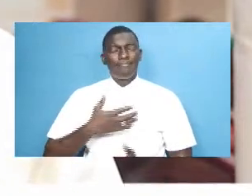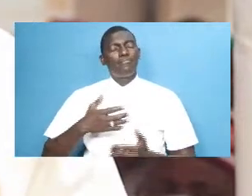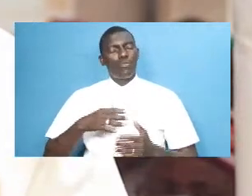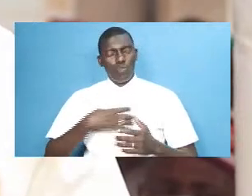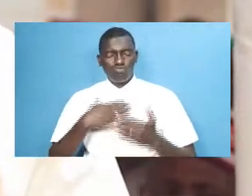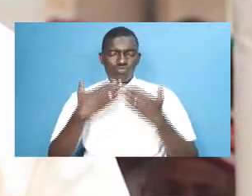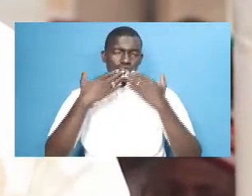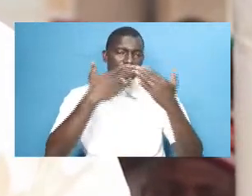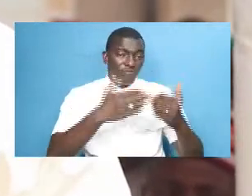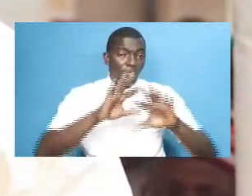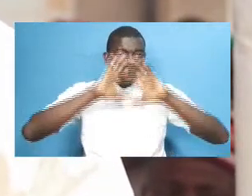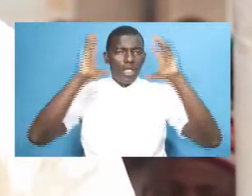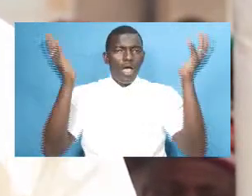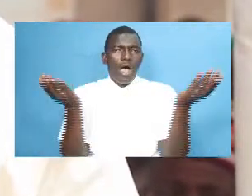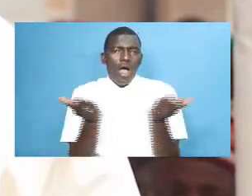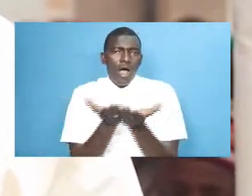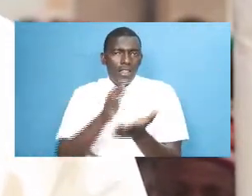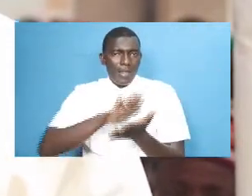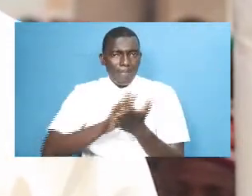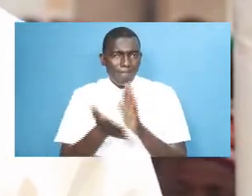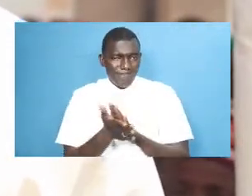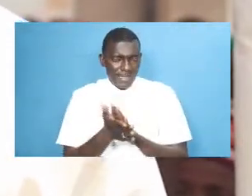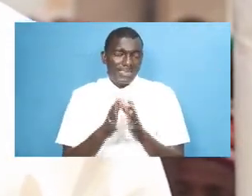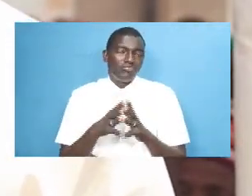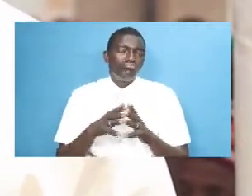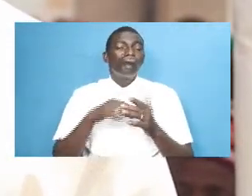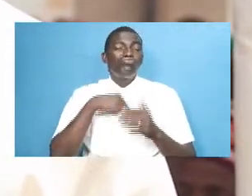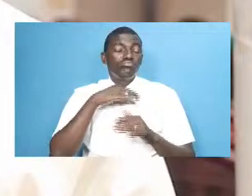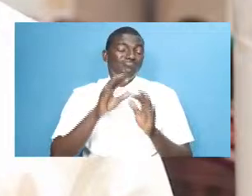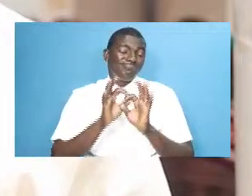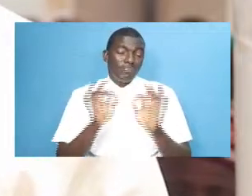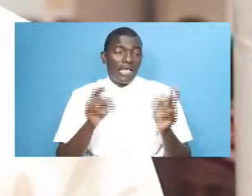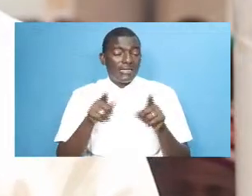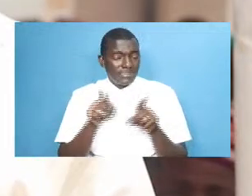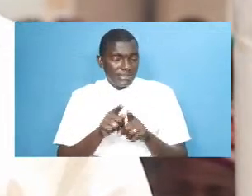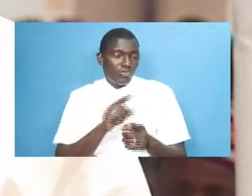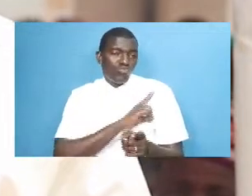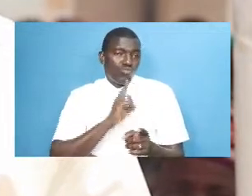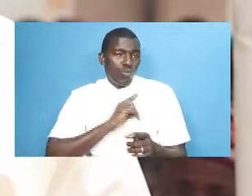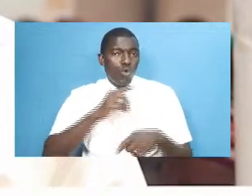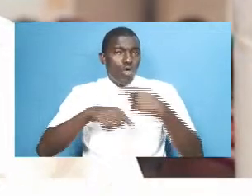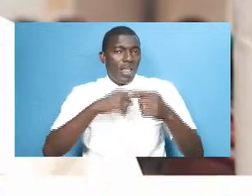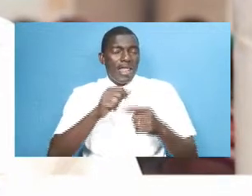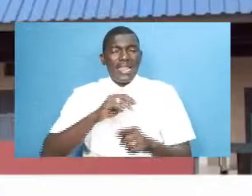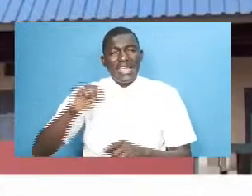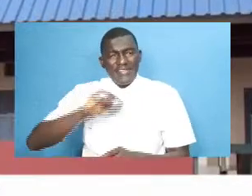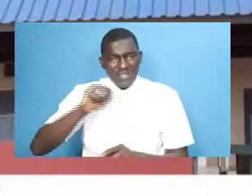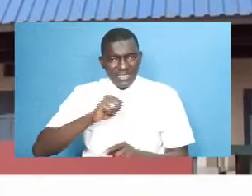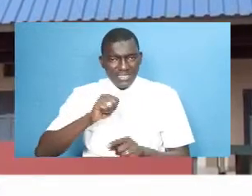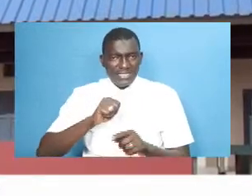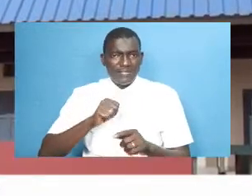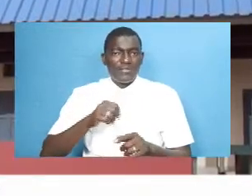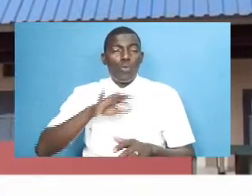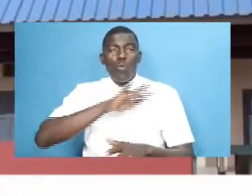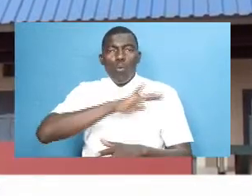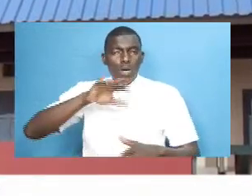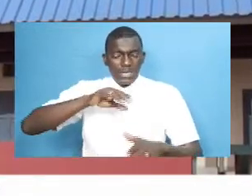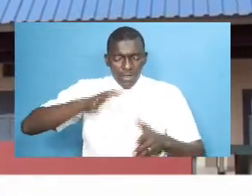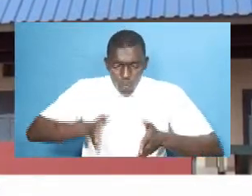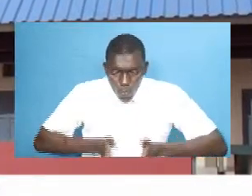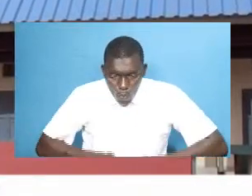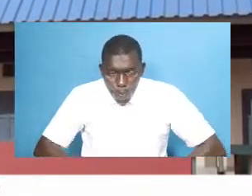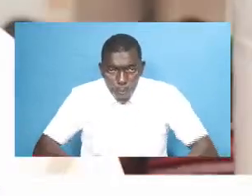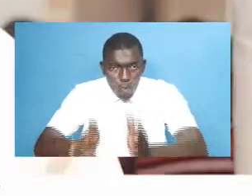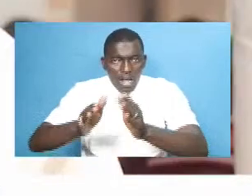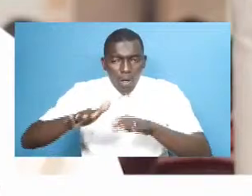that the entire market is paved with reinforced concrete and an effective drainage system in